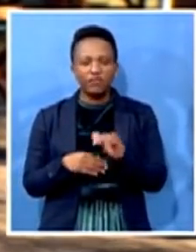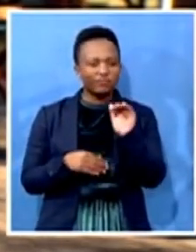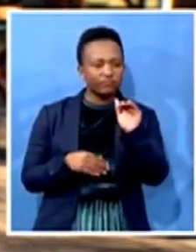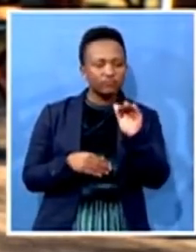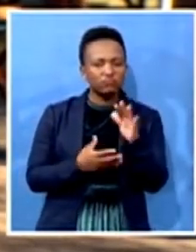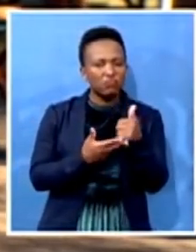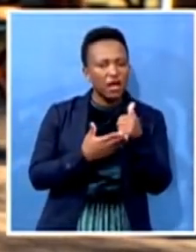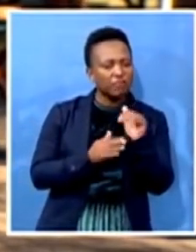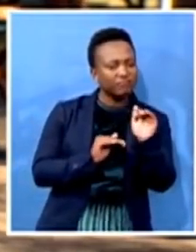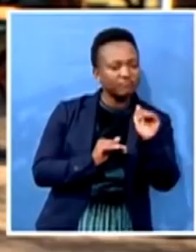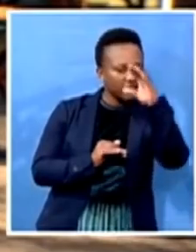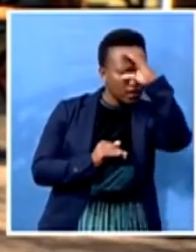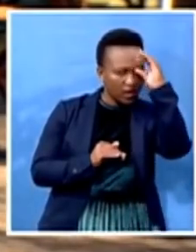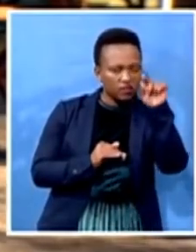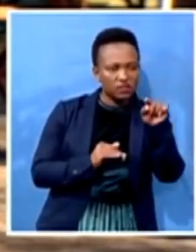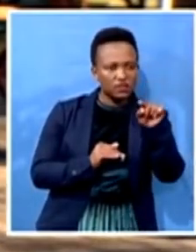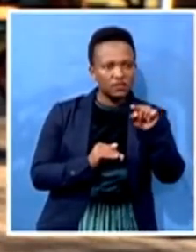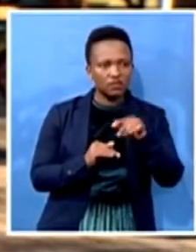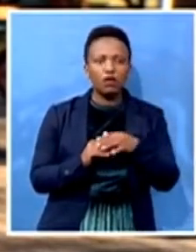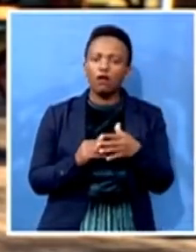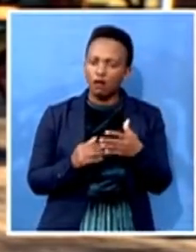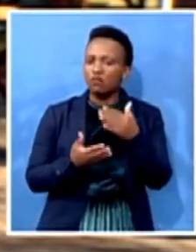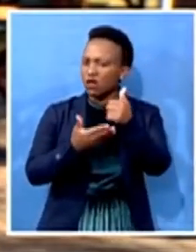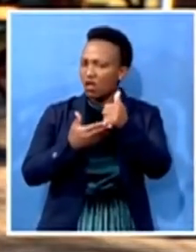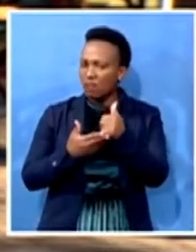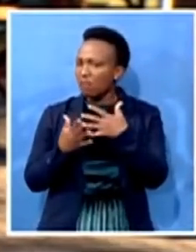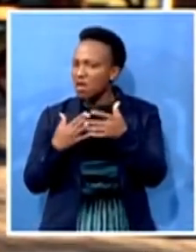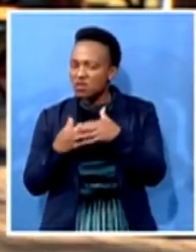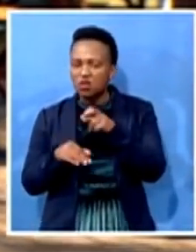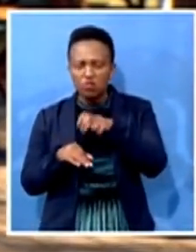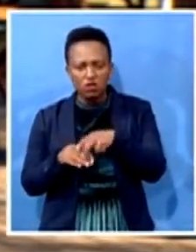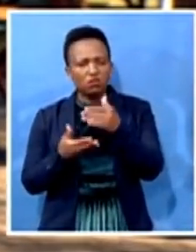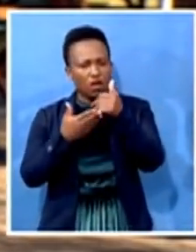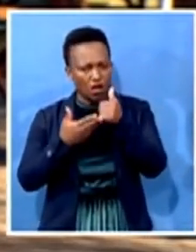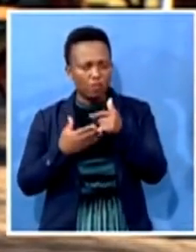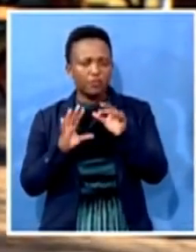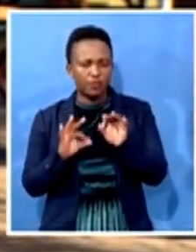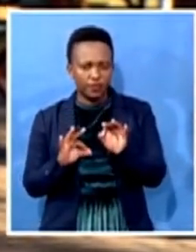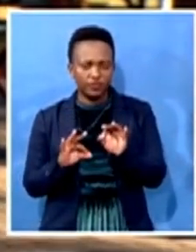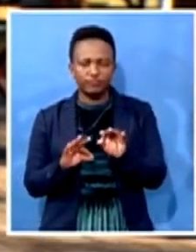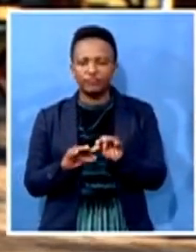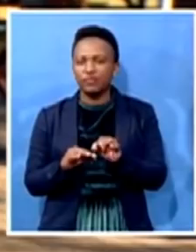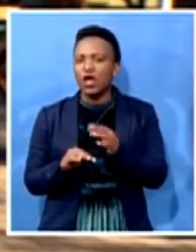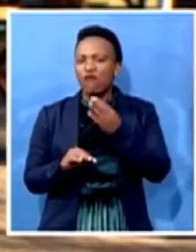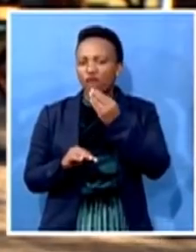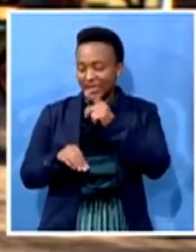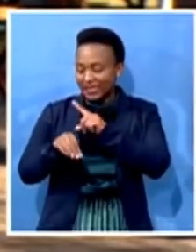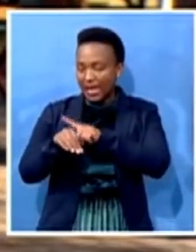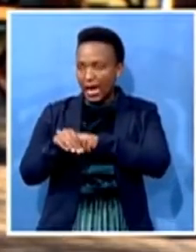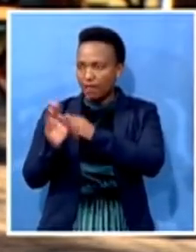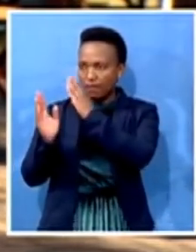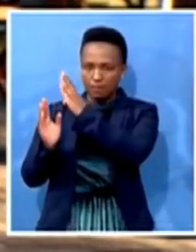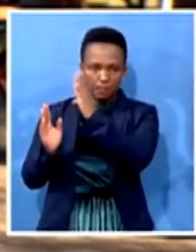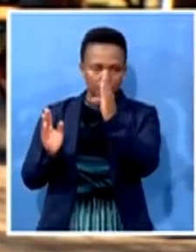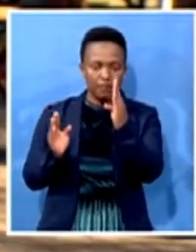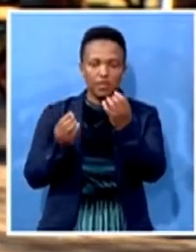they help you with whatever you'll be asking for. We were giving food at the right time. The place was clean. For me,